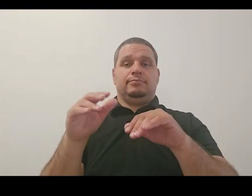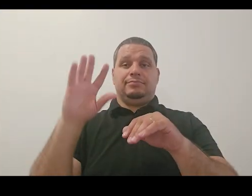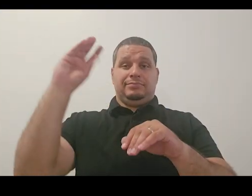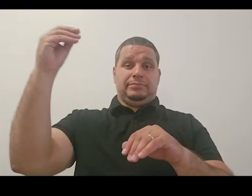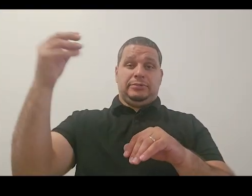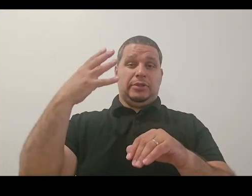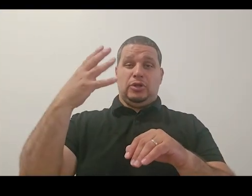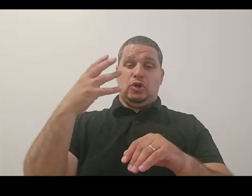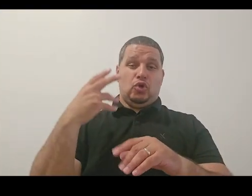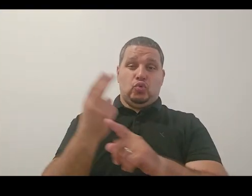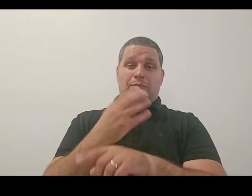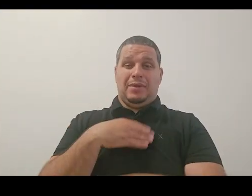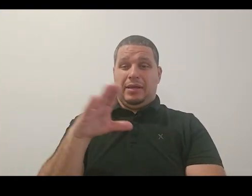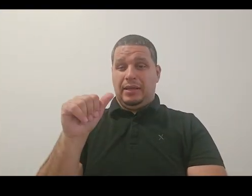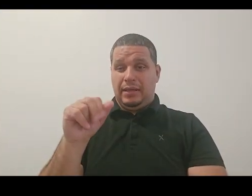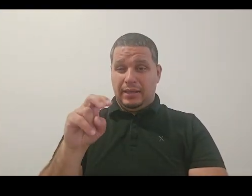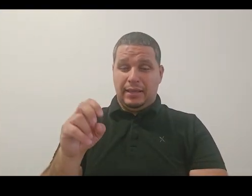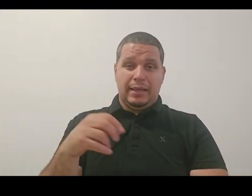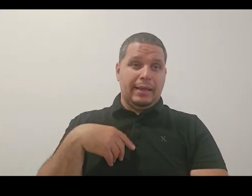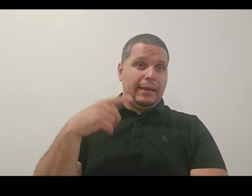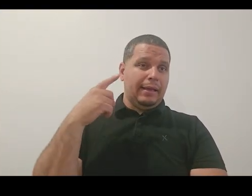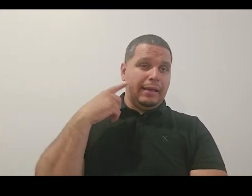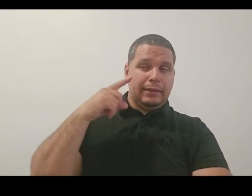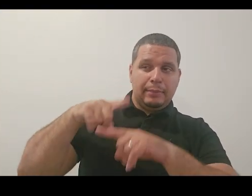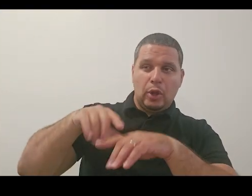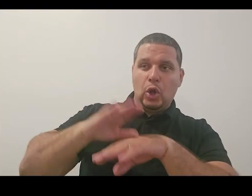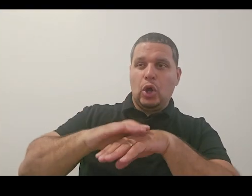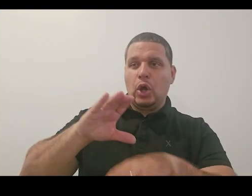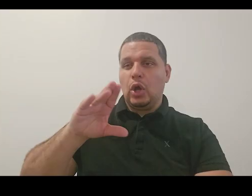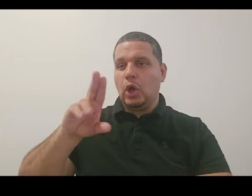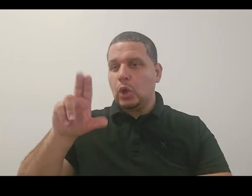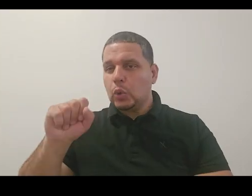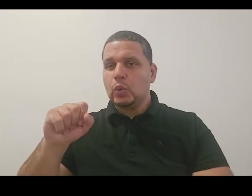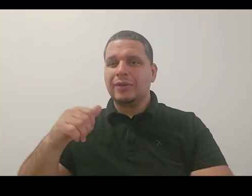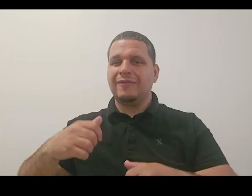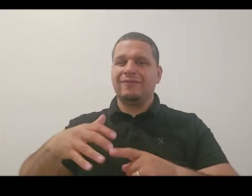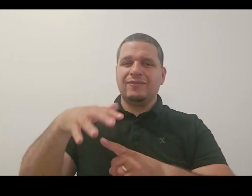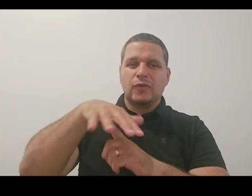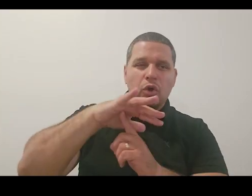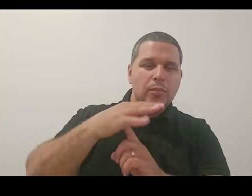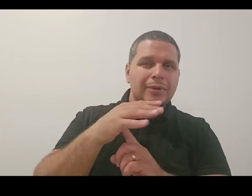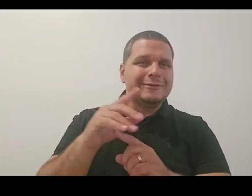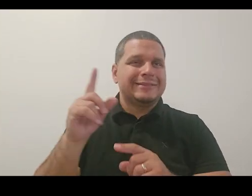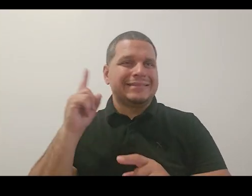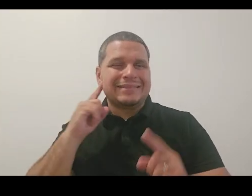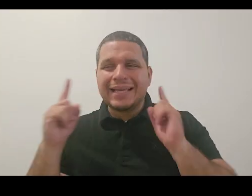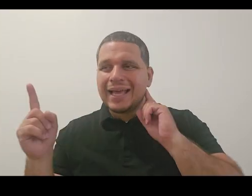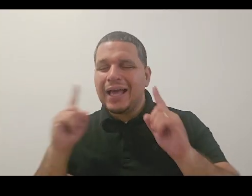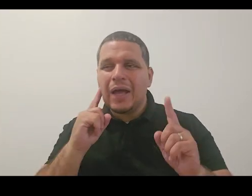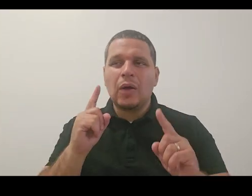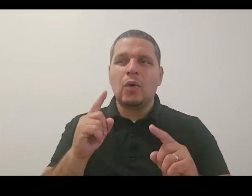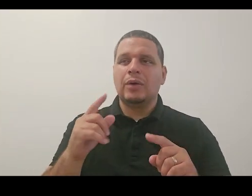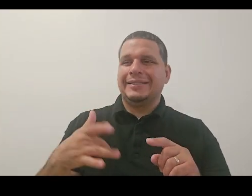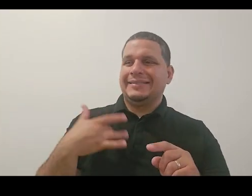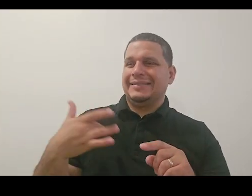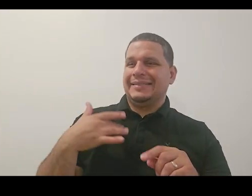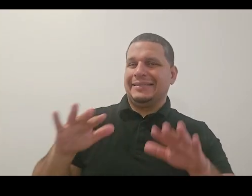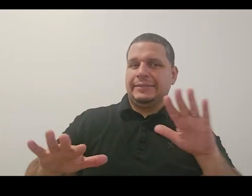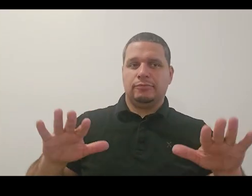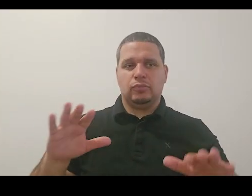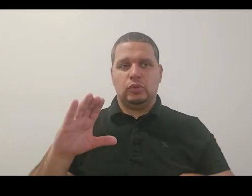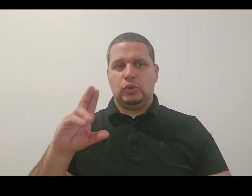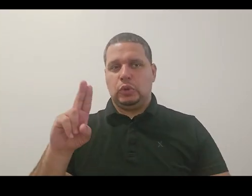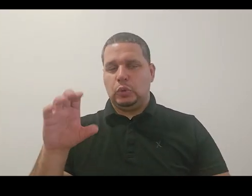person, using my cane, getting all the cues from the environment in terms of the sound and